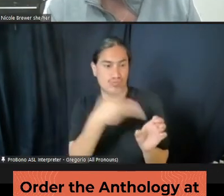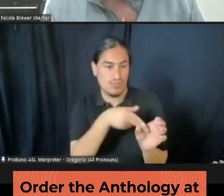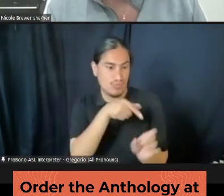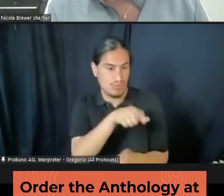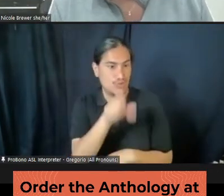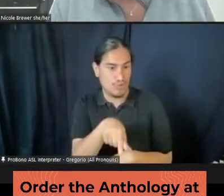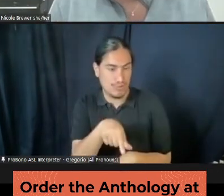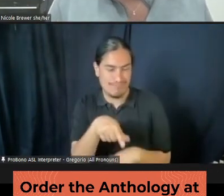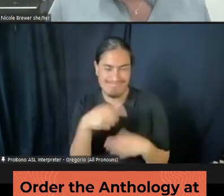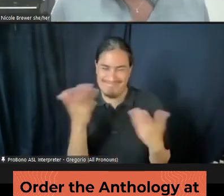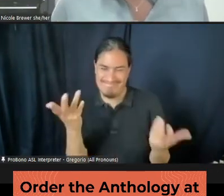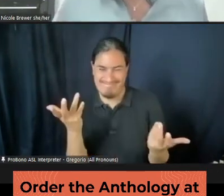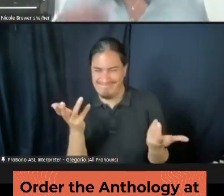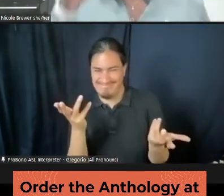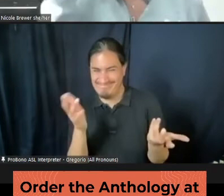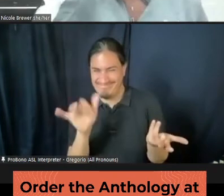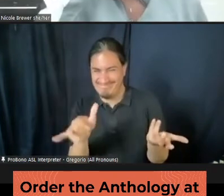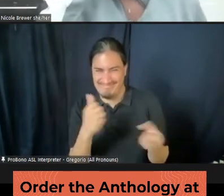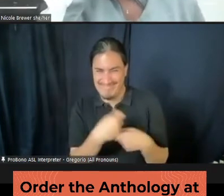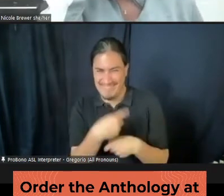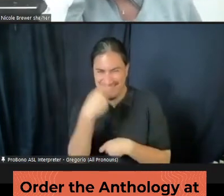How the hell is that?